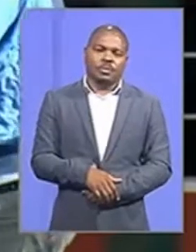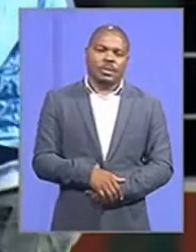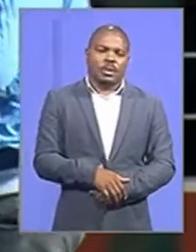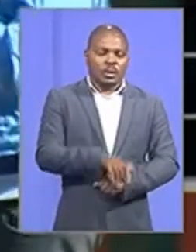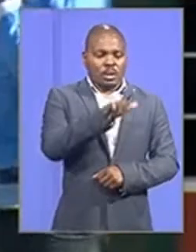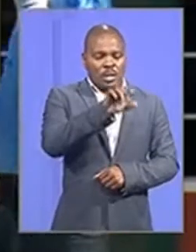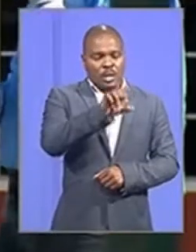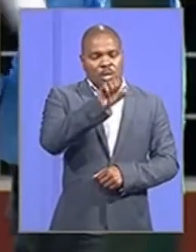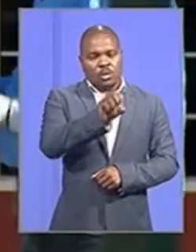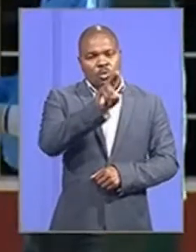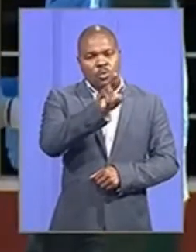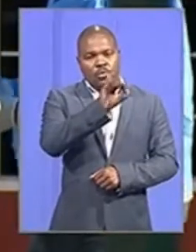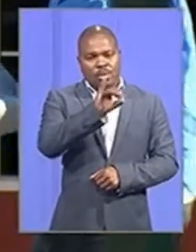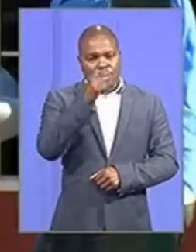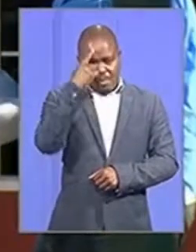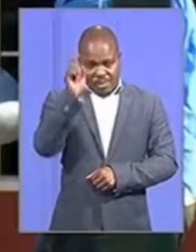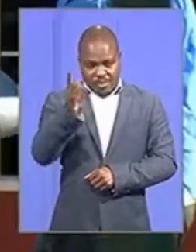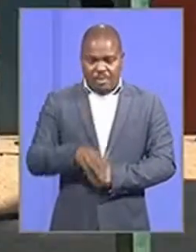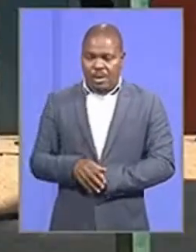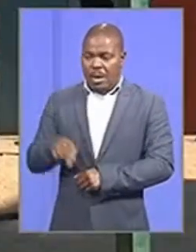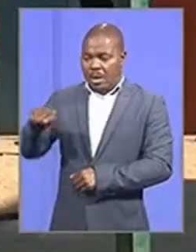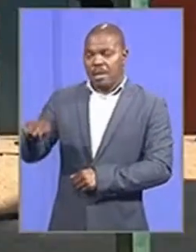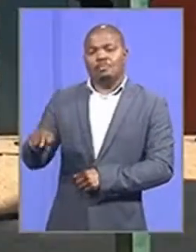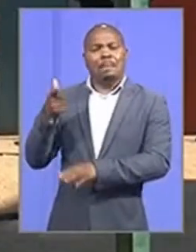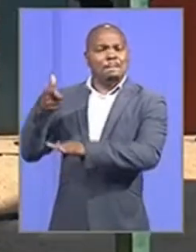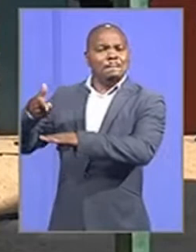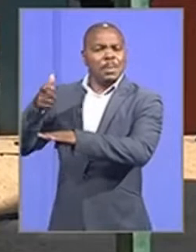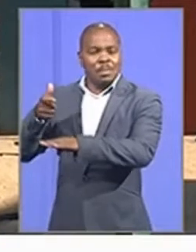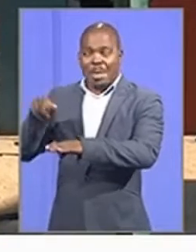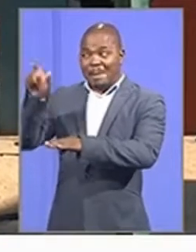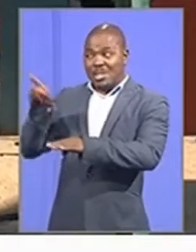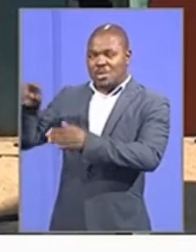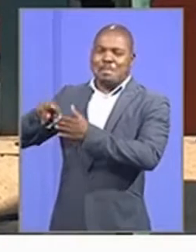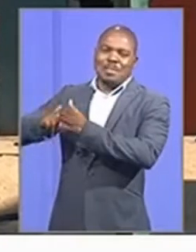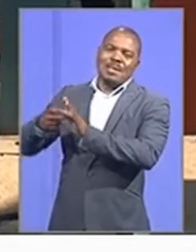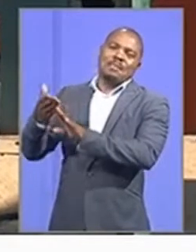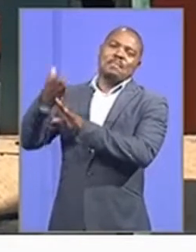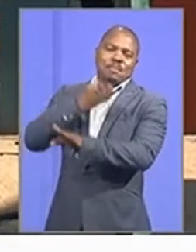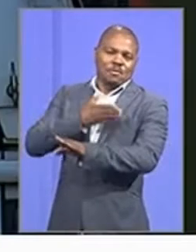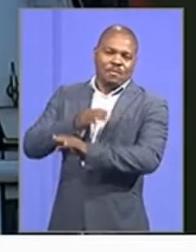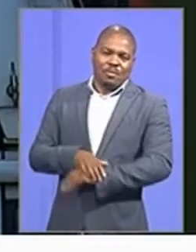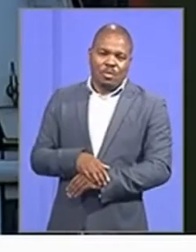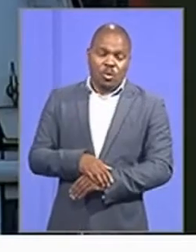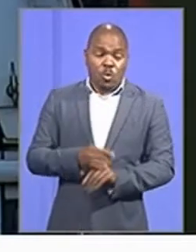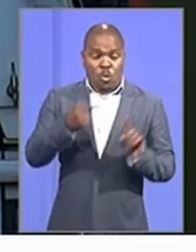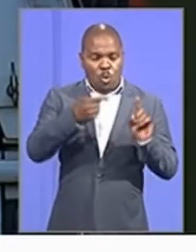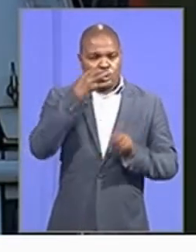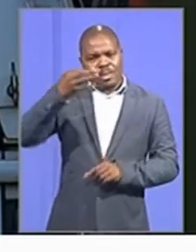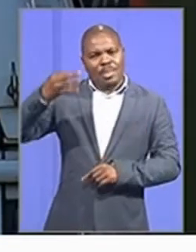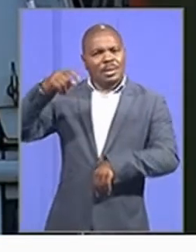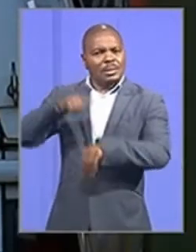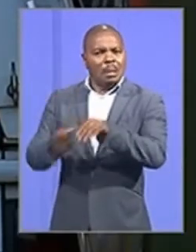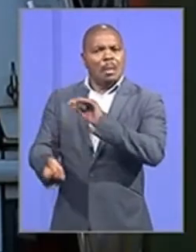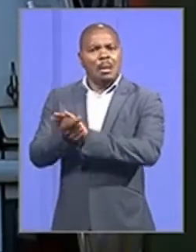Panyaza Lesufi a re o belaela gore thuntsho e diragetseng ka kwa Innerdale e ne e rulagantswe. A re ke tiragalo ya boraro ya mothale o